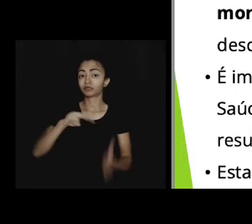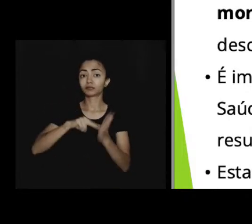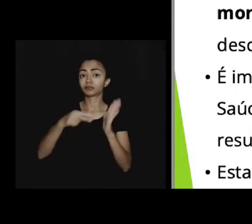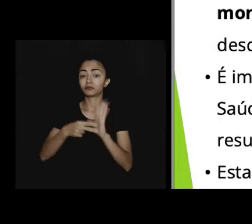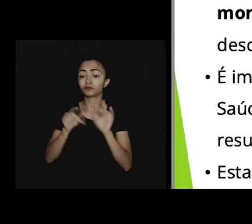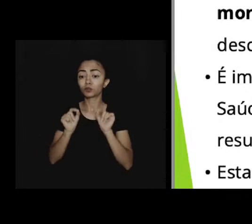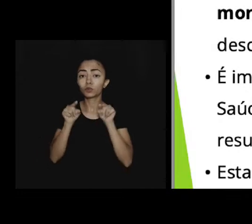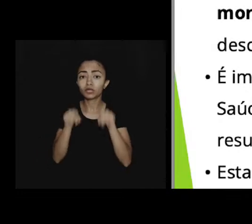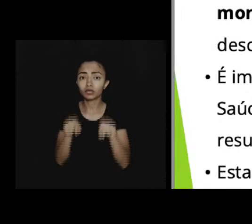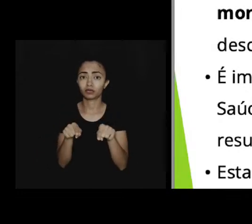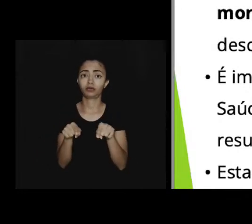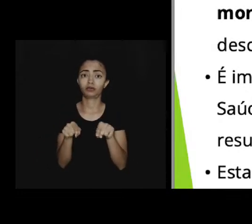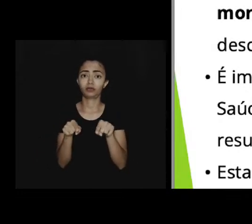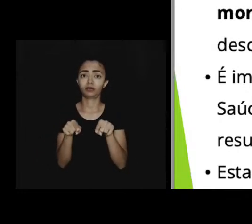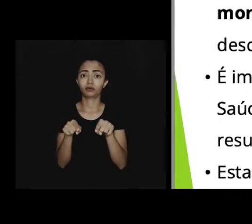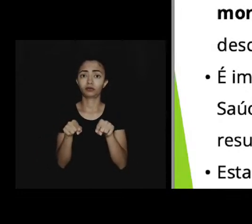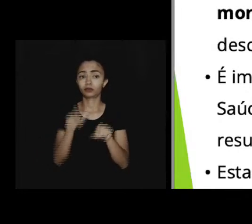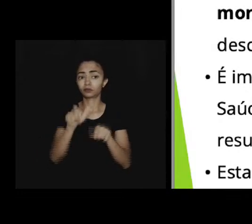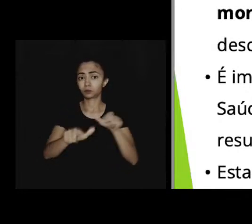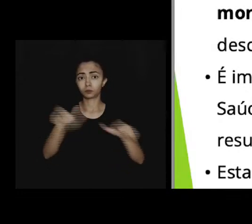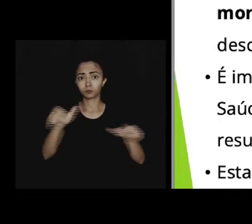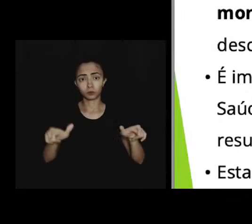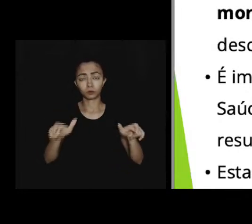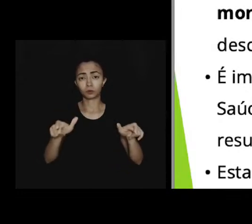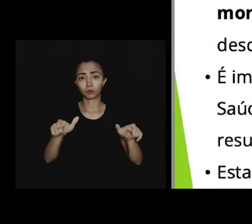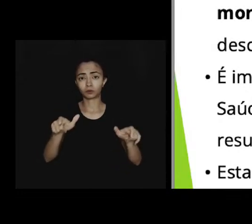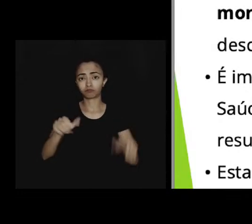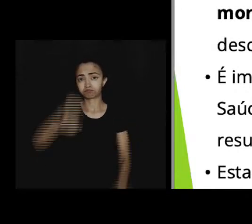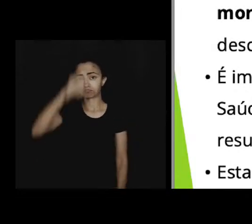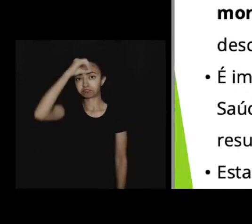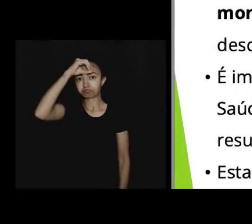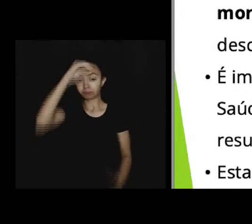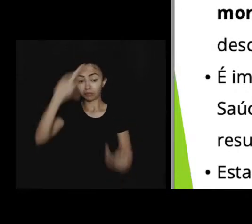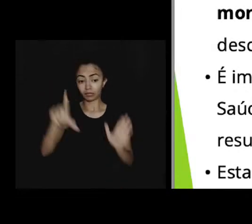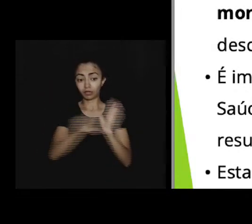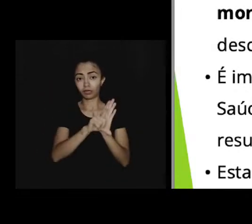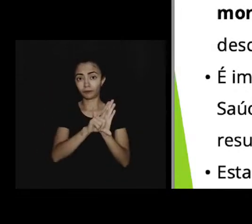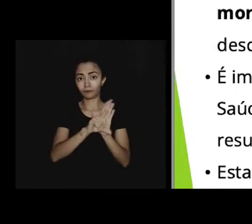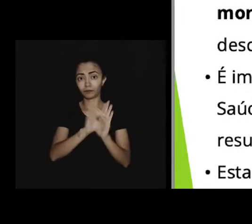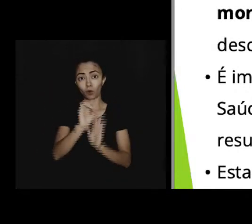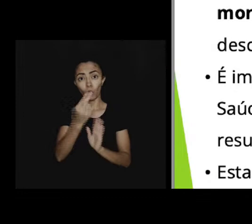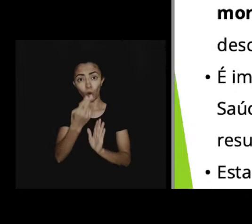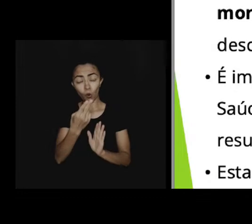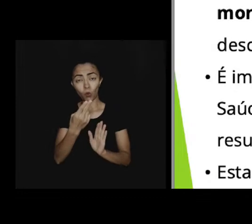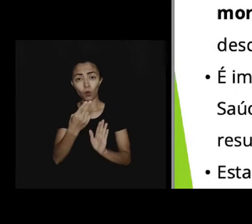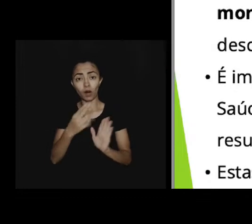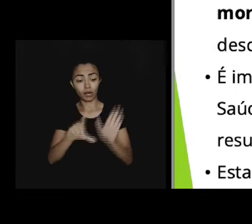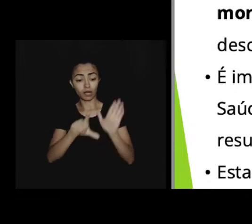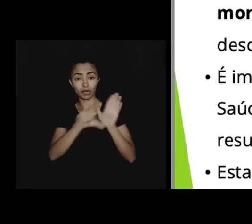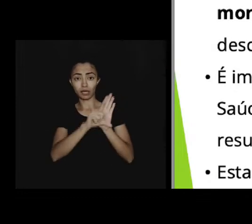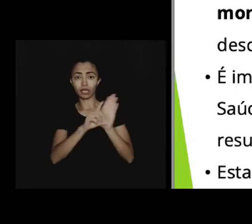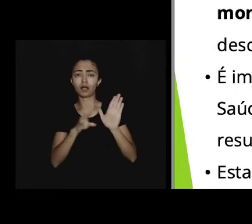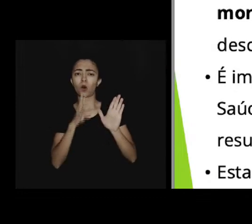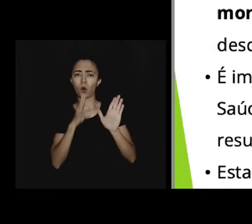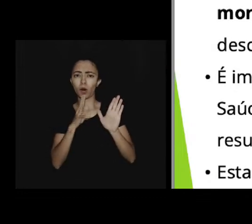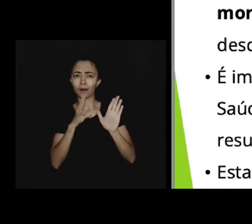people are either not aware of the law, or even worse, a very serious